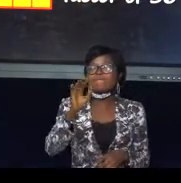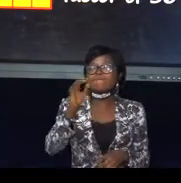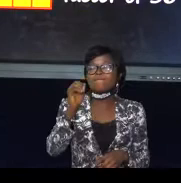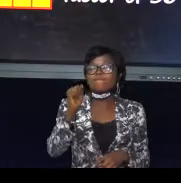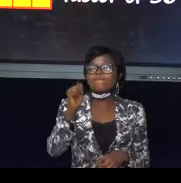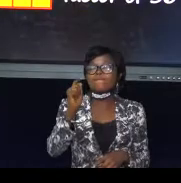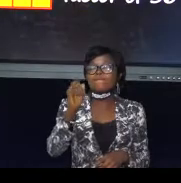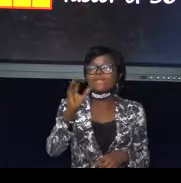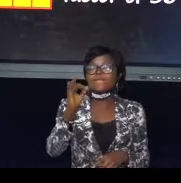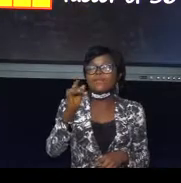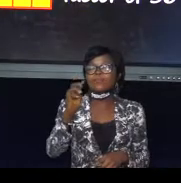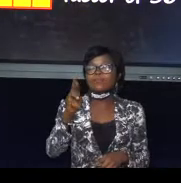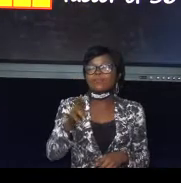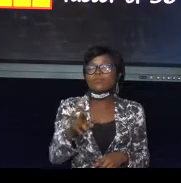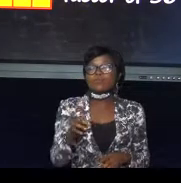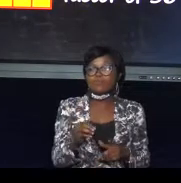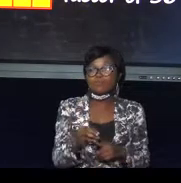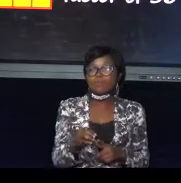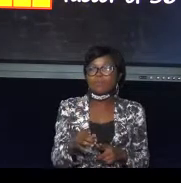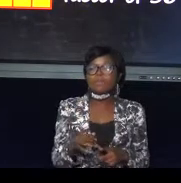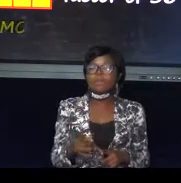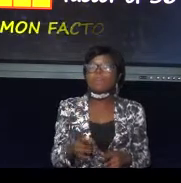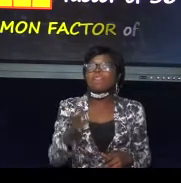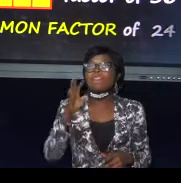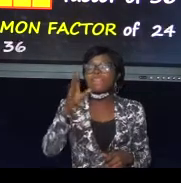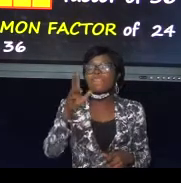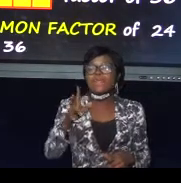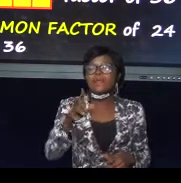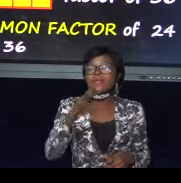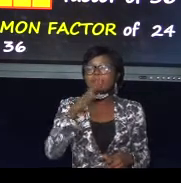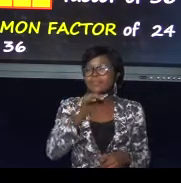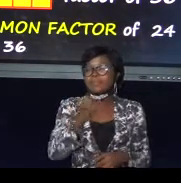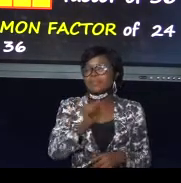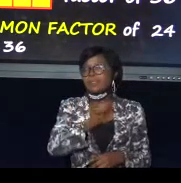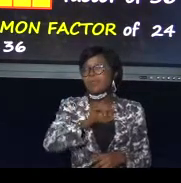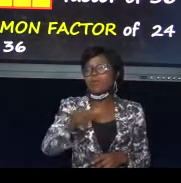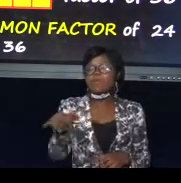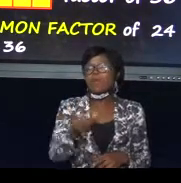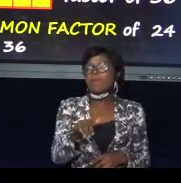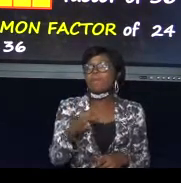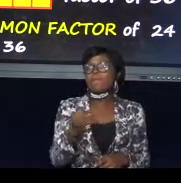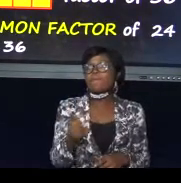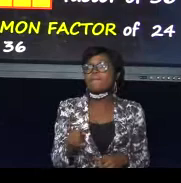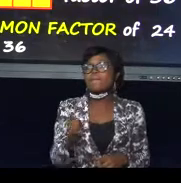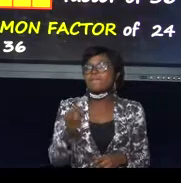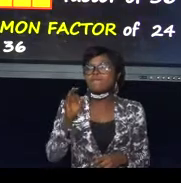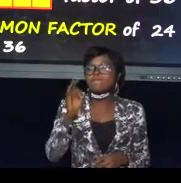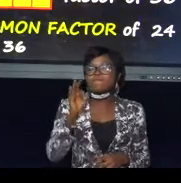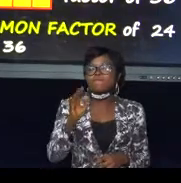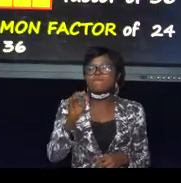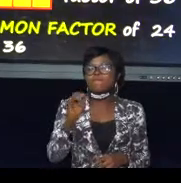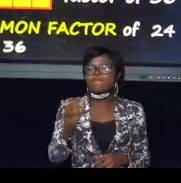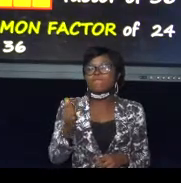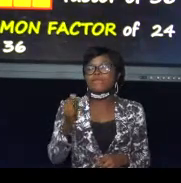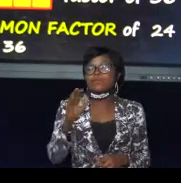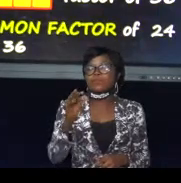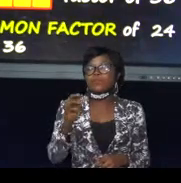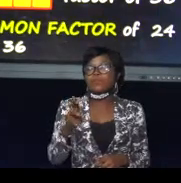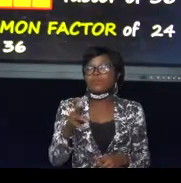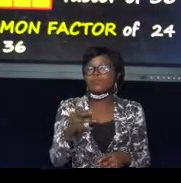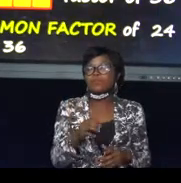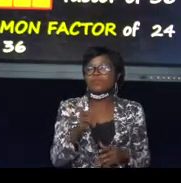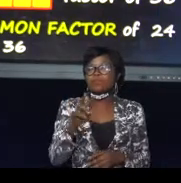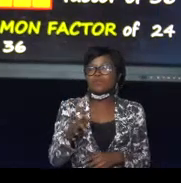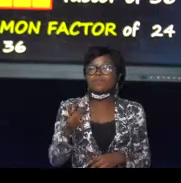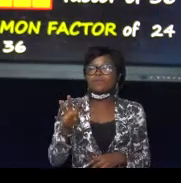in 3s. So we say that 3 is a common factor of 24 and 36. 3 is a